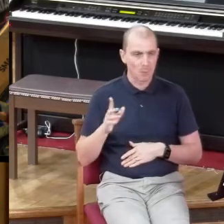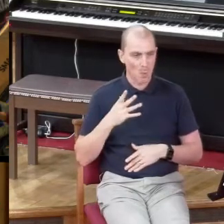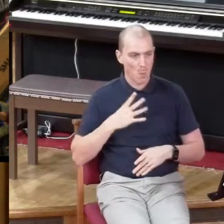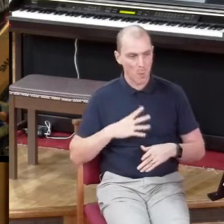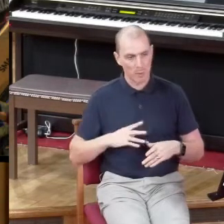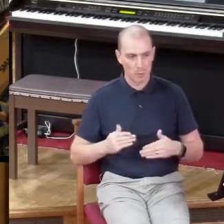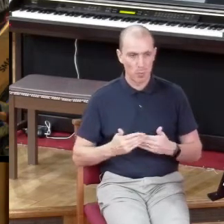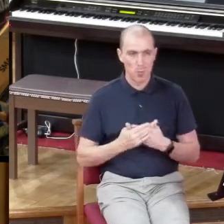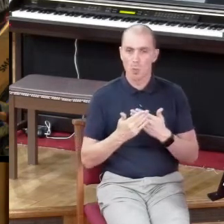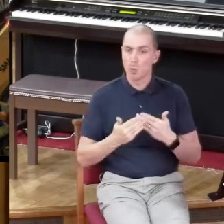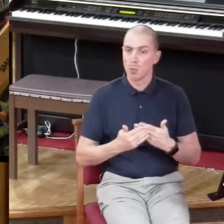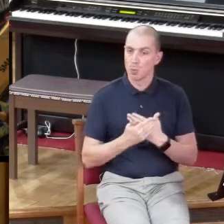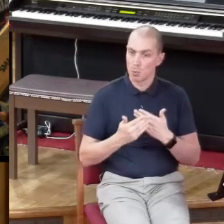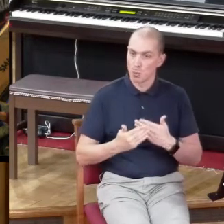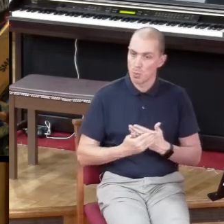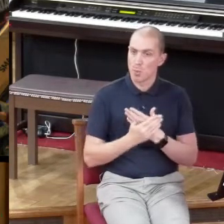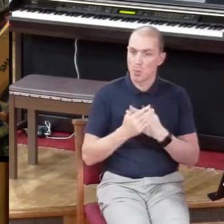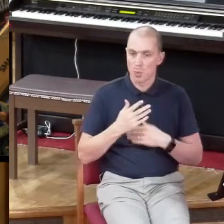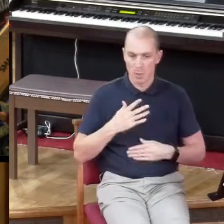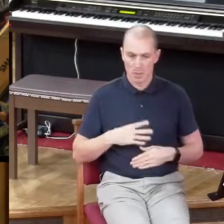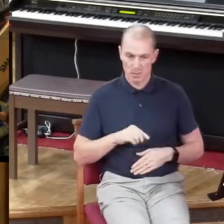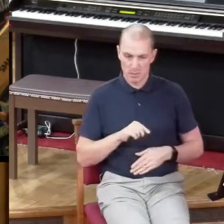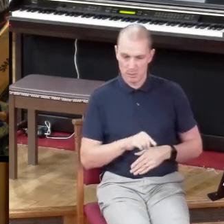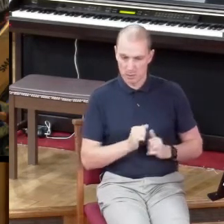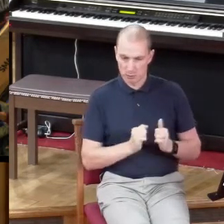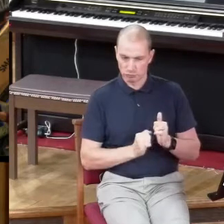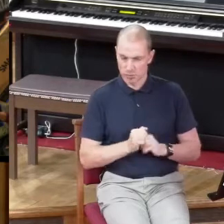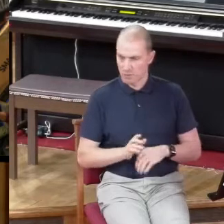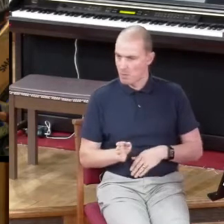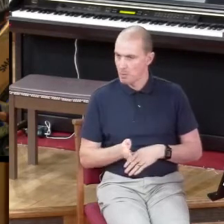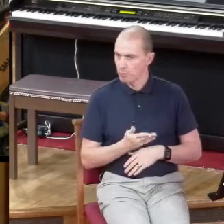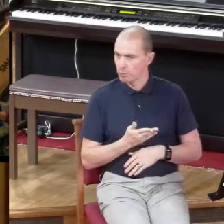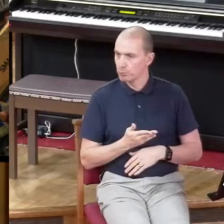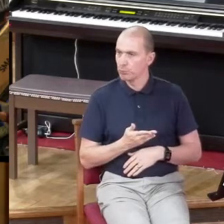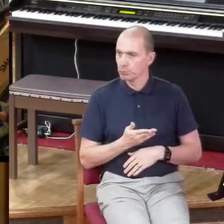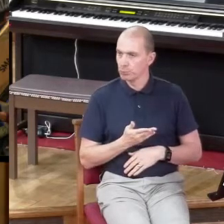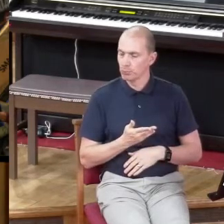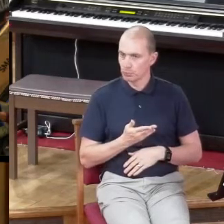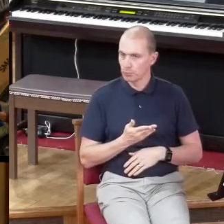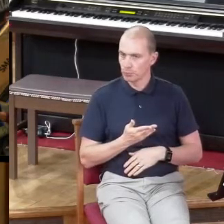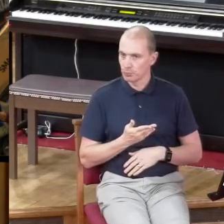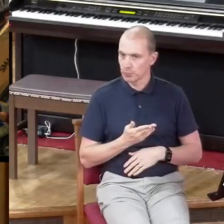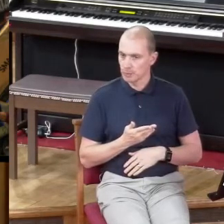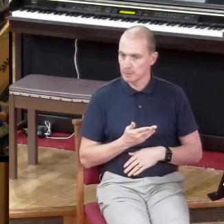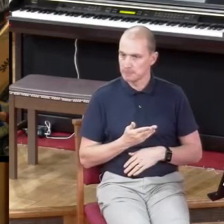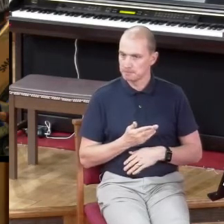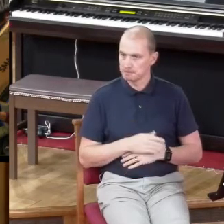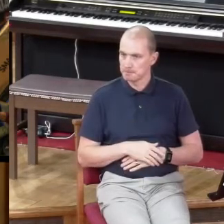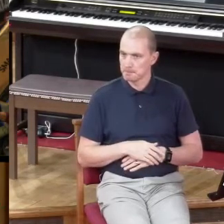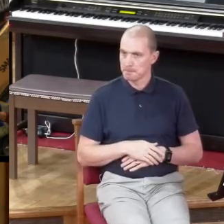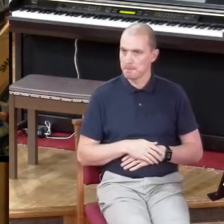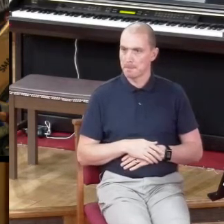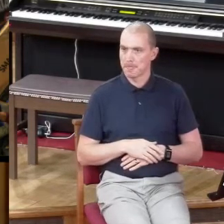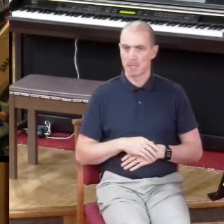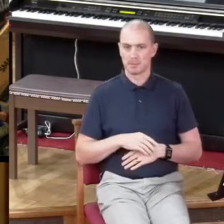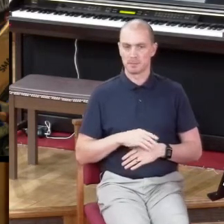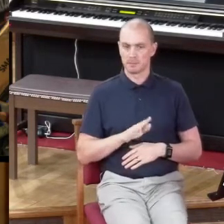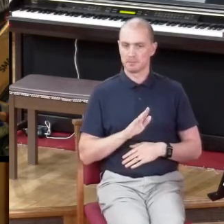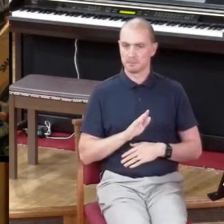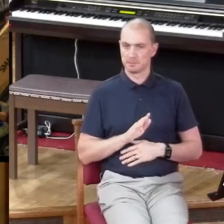they want something other than this pattern of sound teaching that Paul speaks of, what they don't want is the